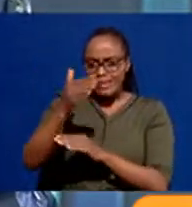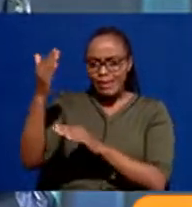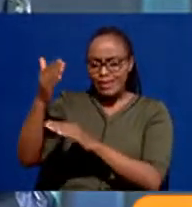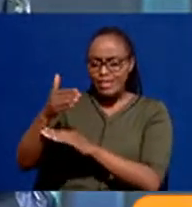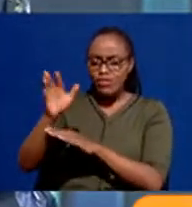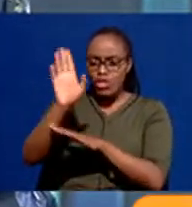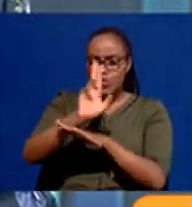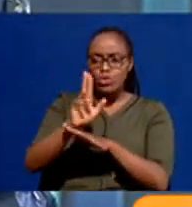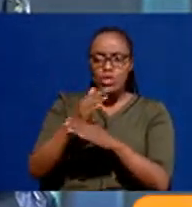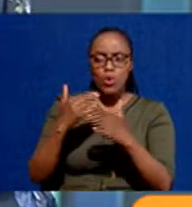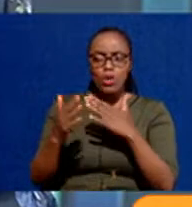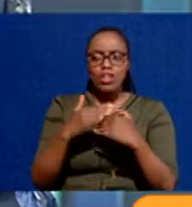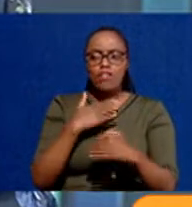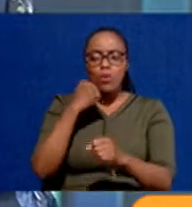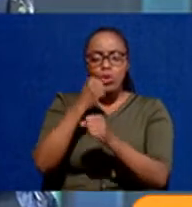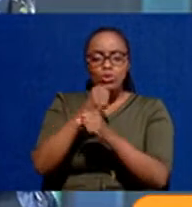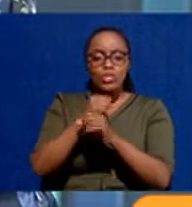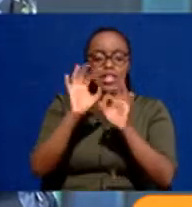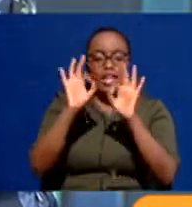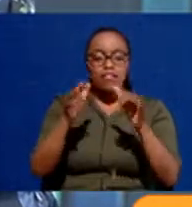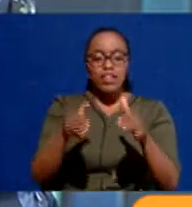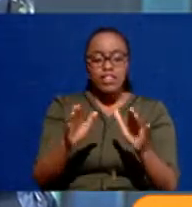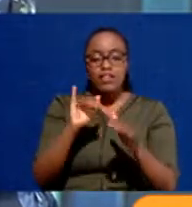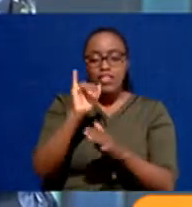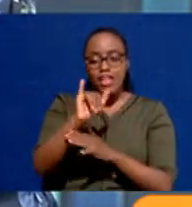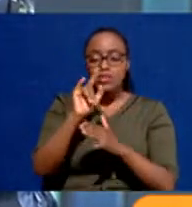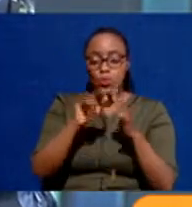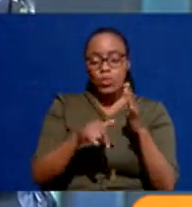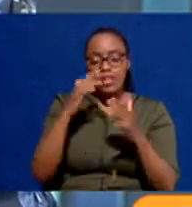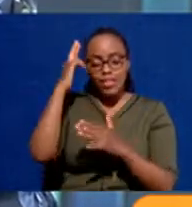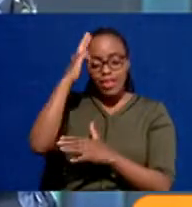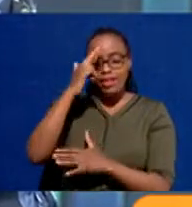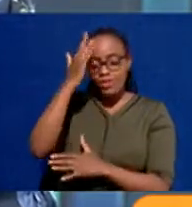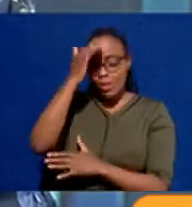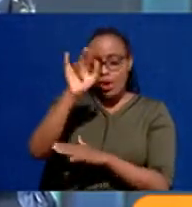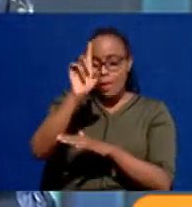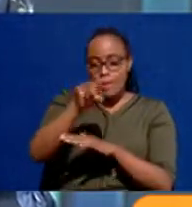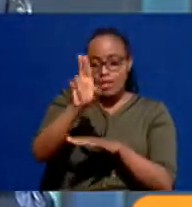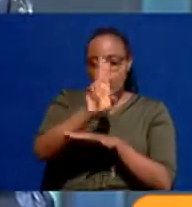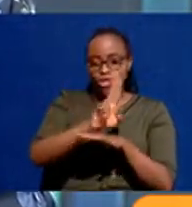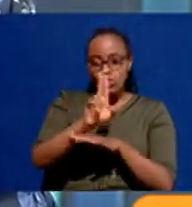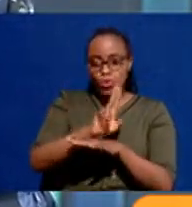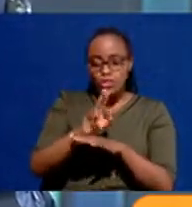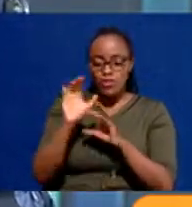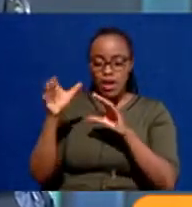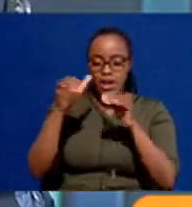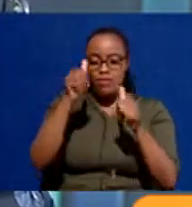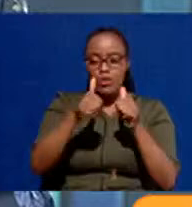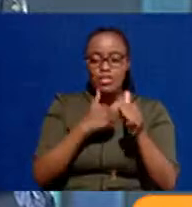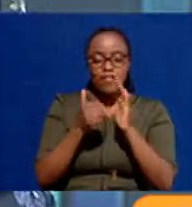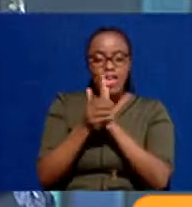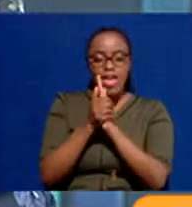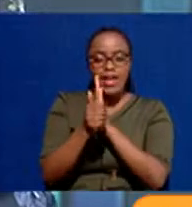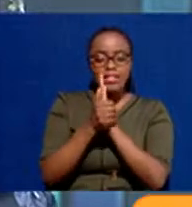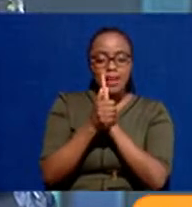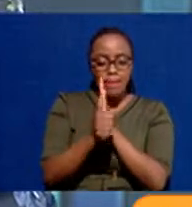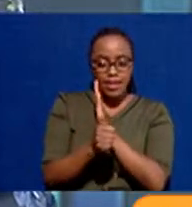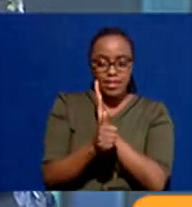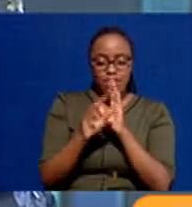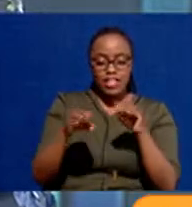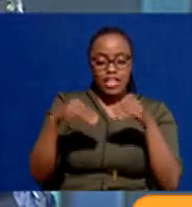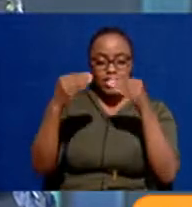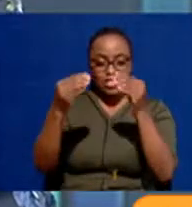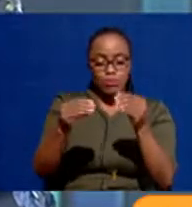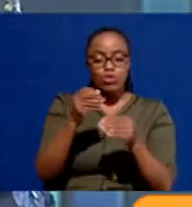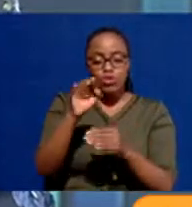what it is that we want to do effectively. Okay. And that's the reason why we have to use a party who's as an expert in the